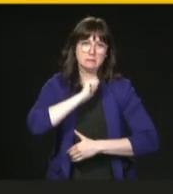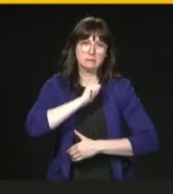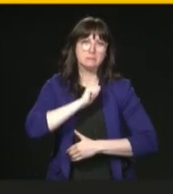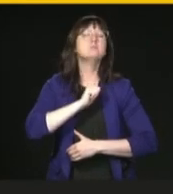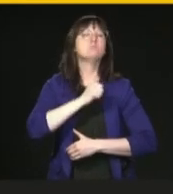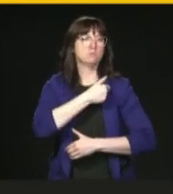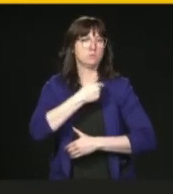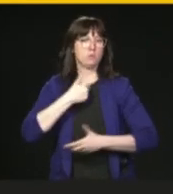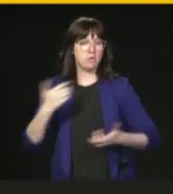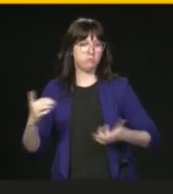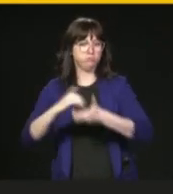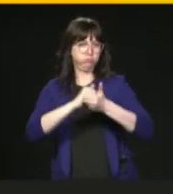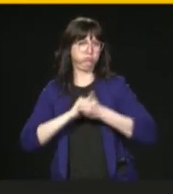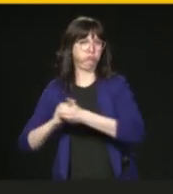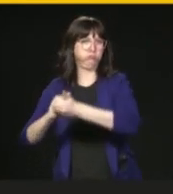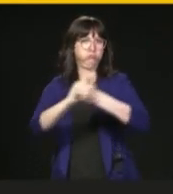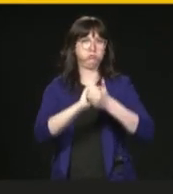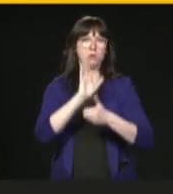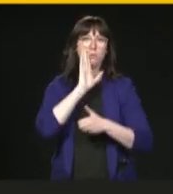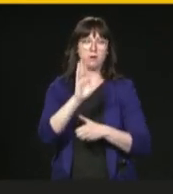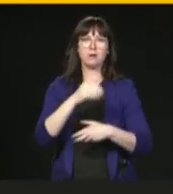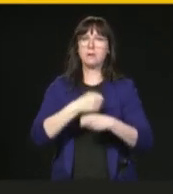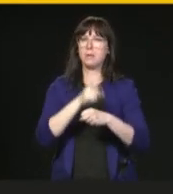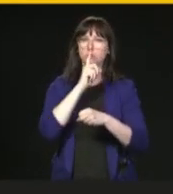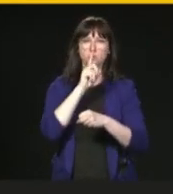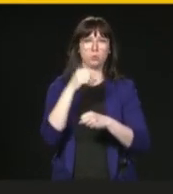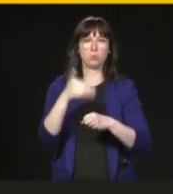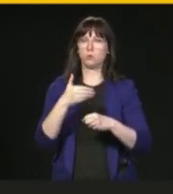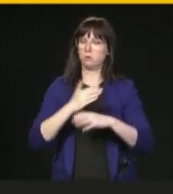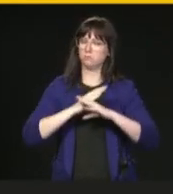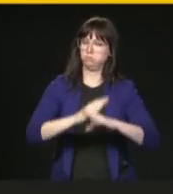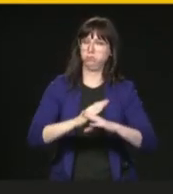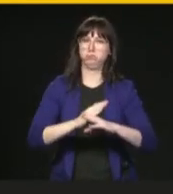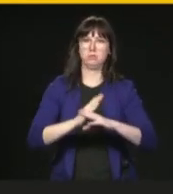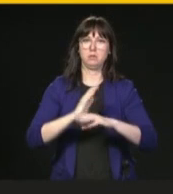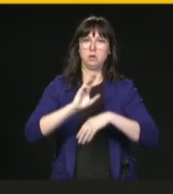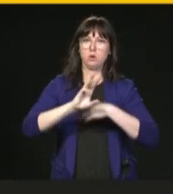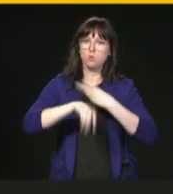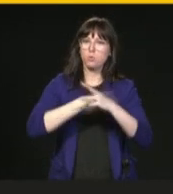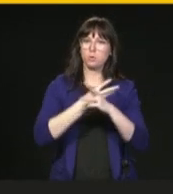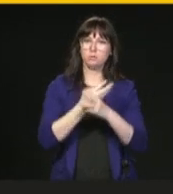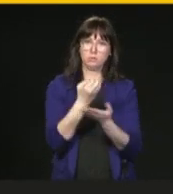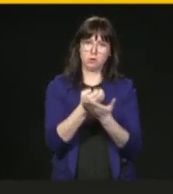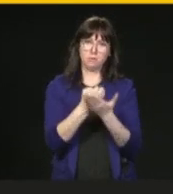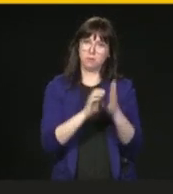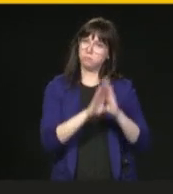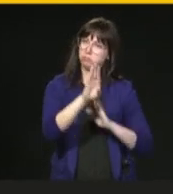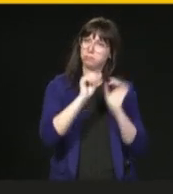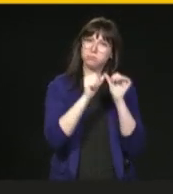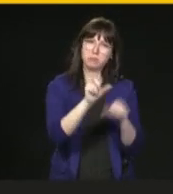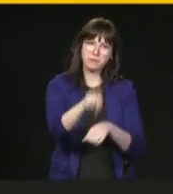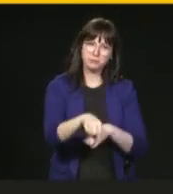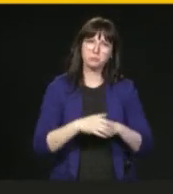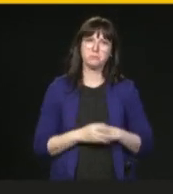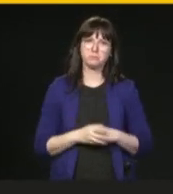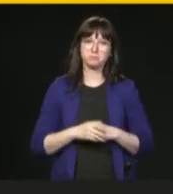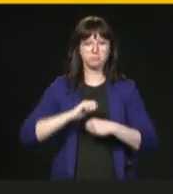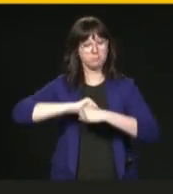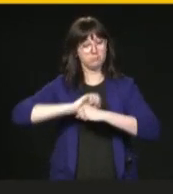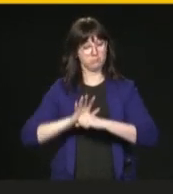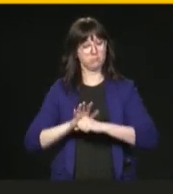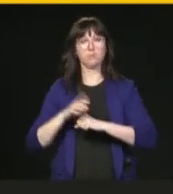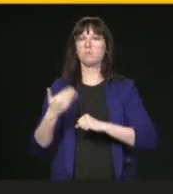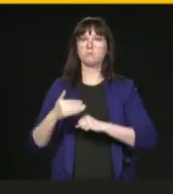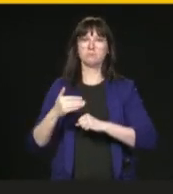be working closely together to coordinate our efforts to protect the global economy. COVID-19 is